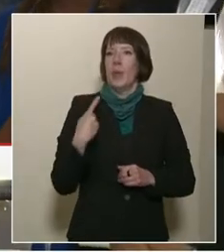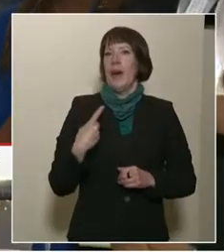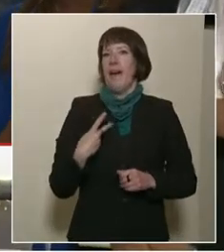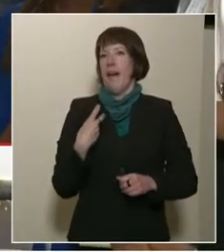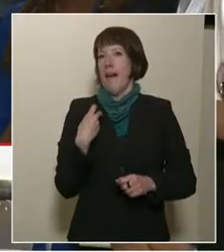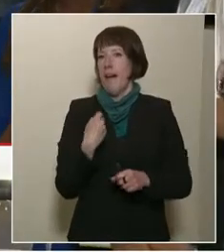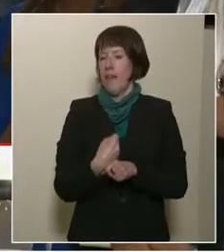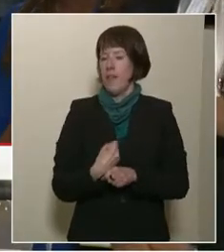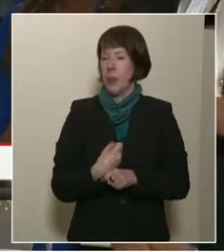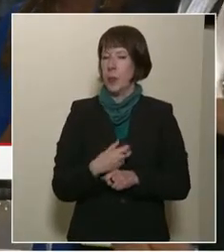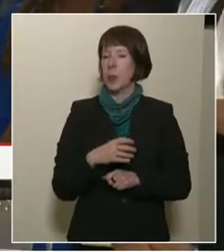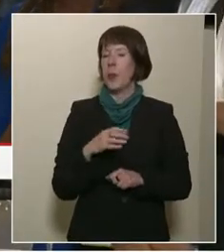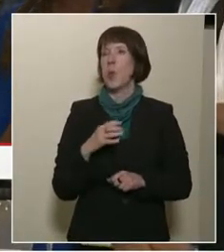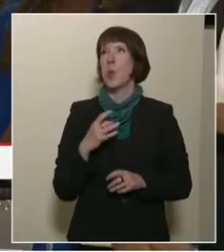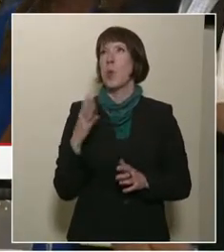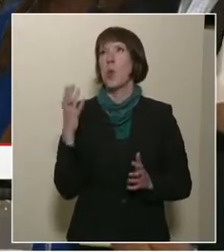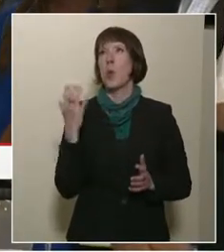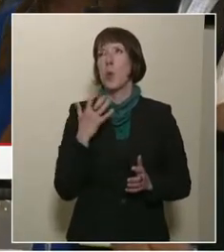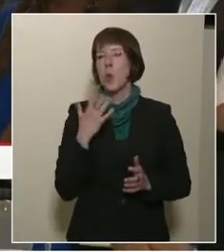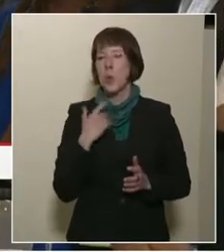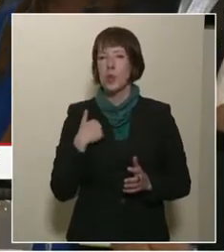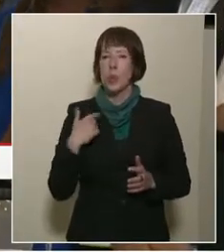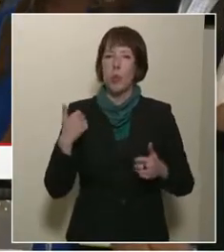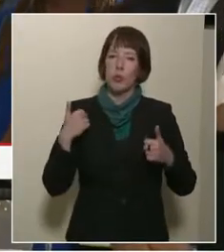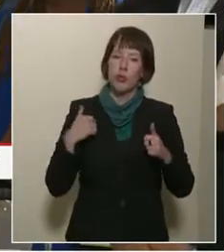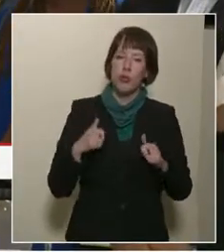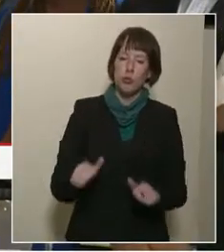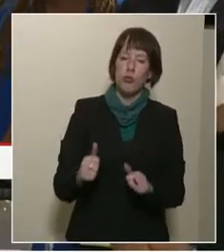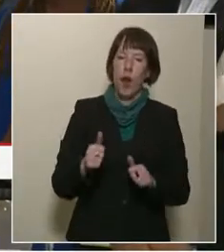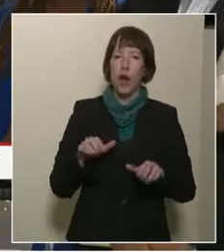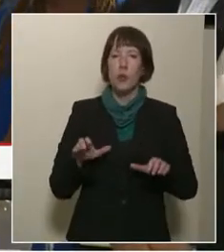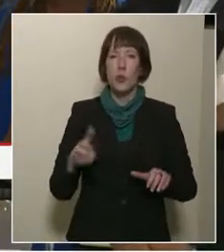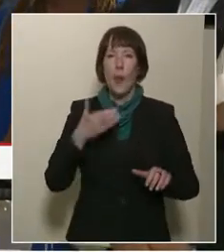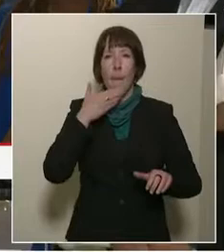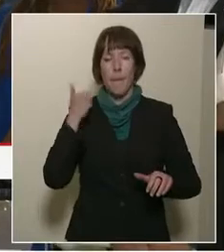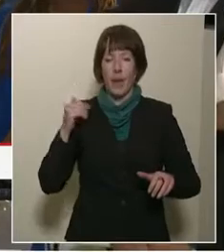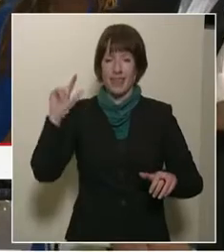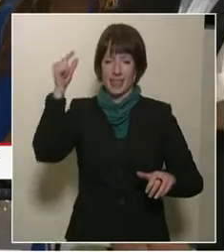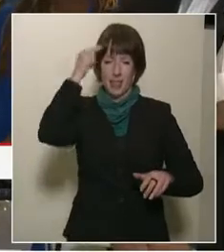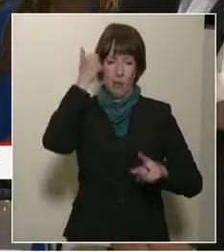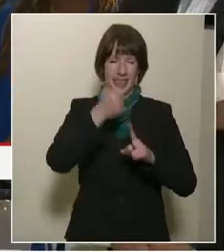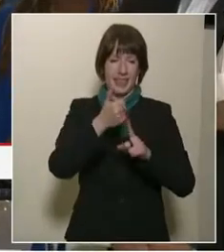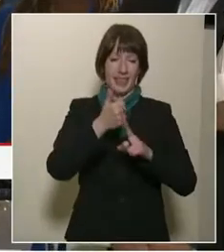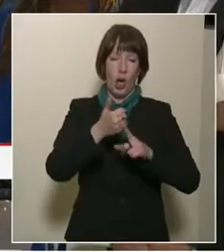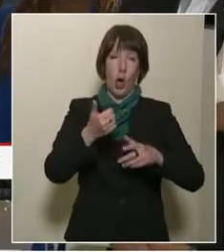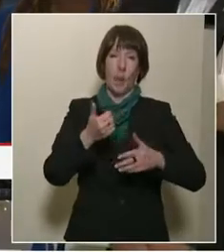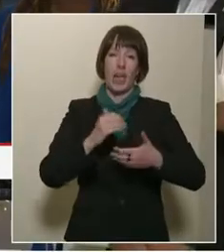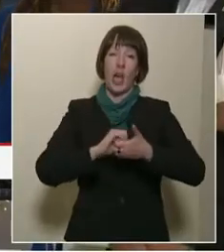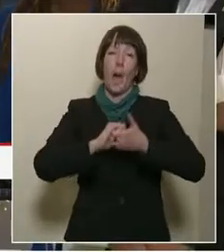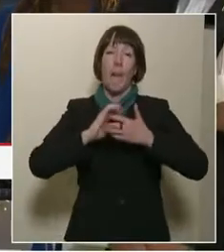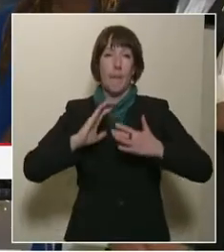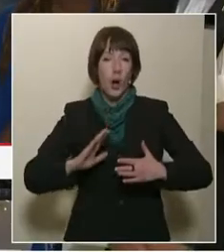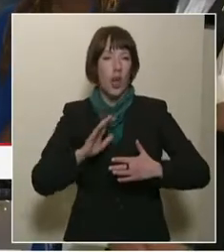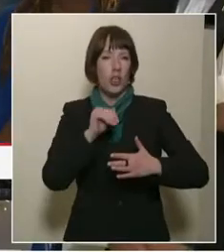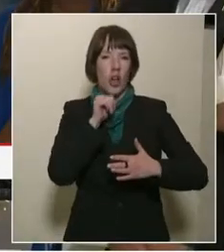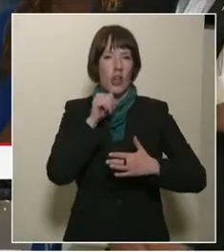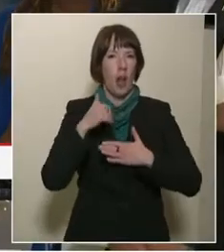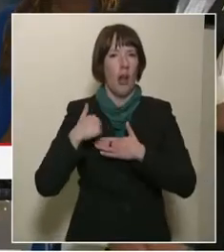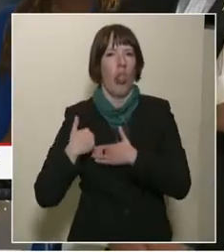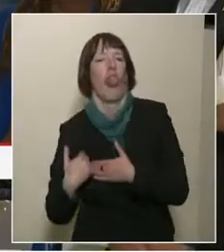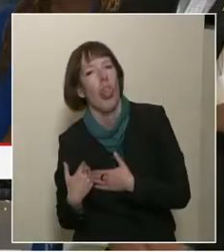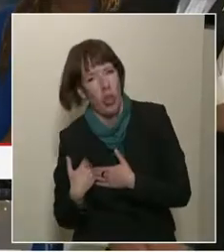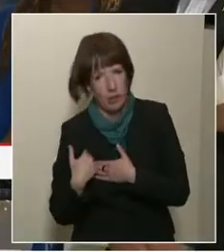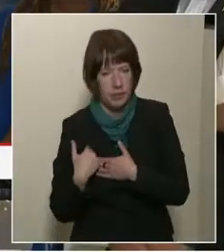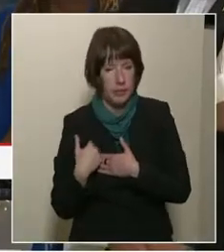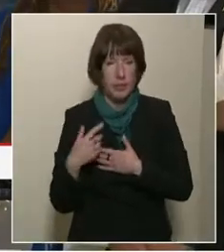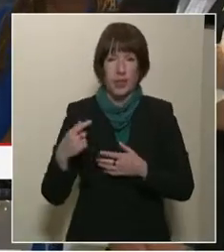we're doing our very best to make sure that the government can be a partner and not a burden. And since